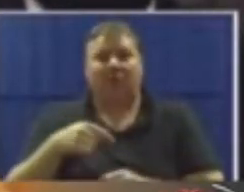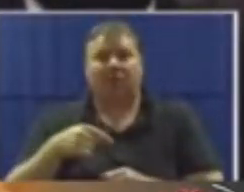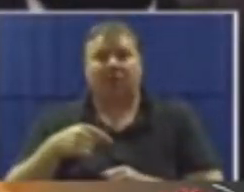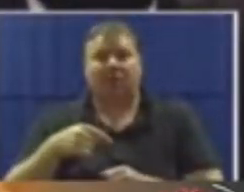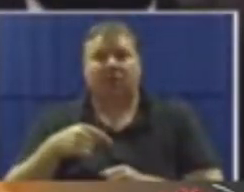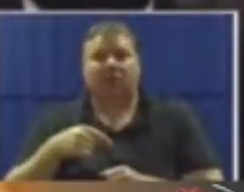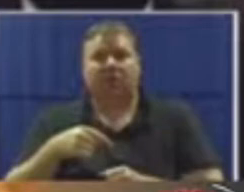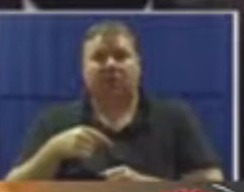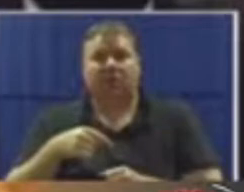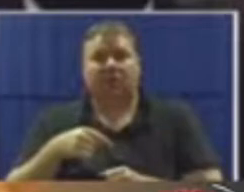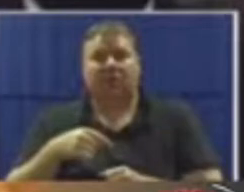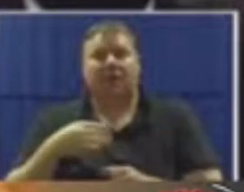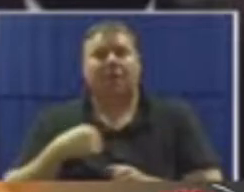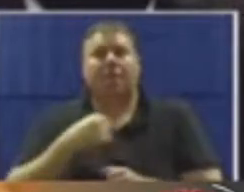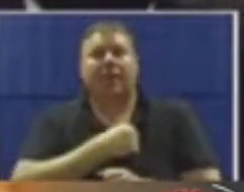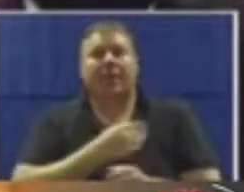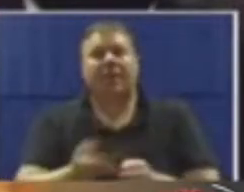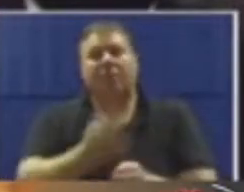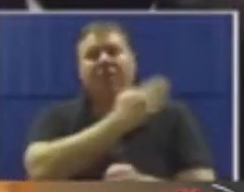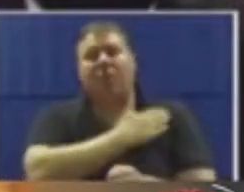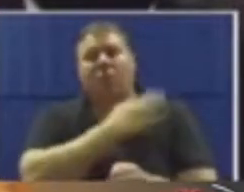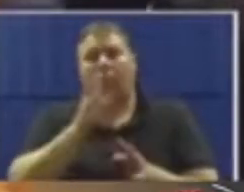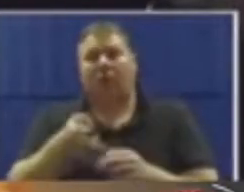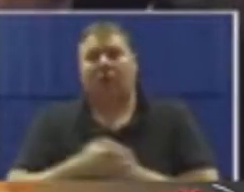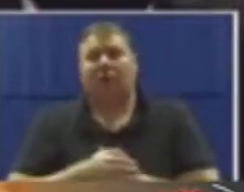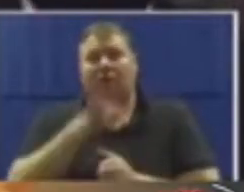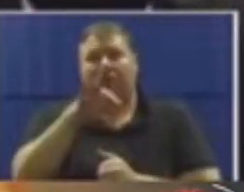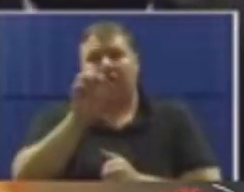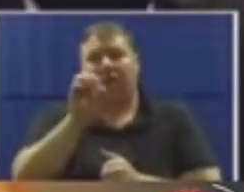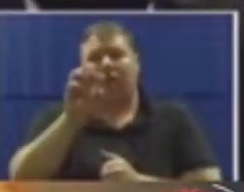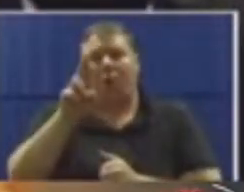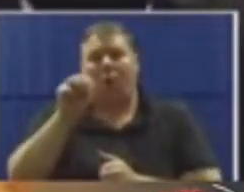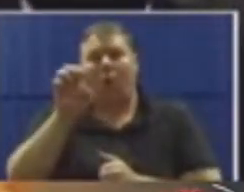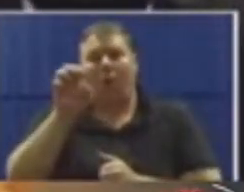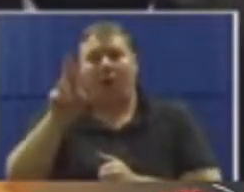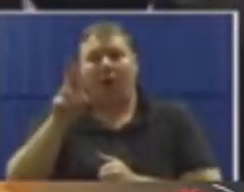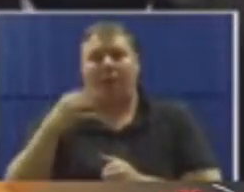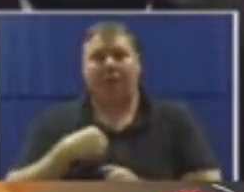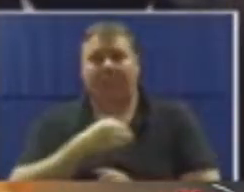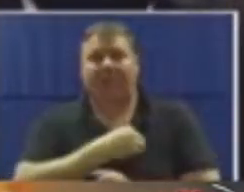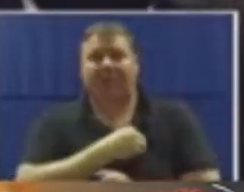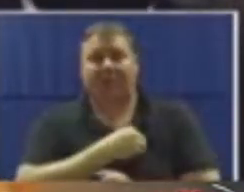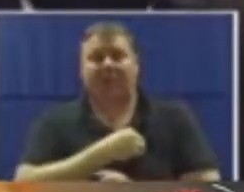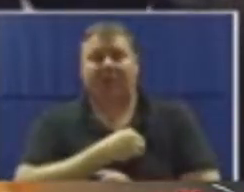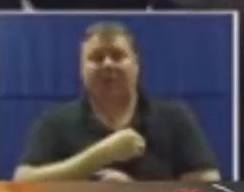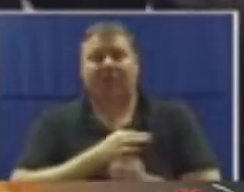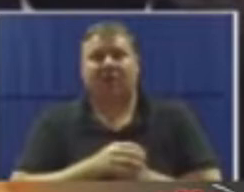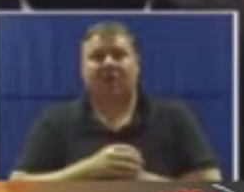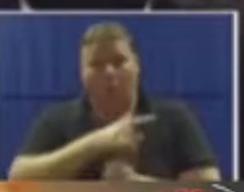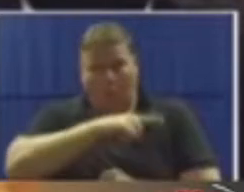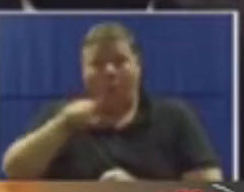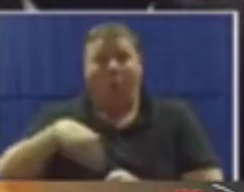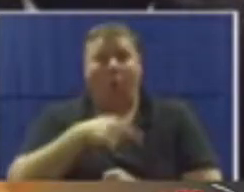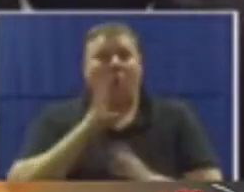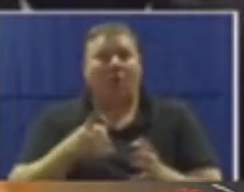members. Just remember that when we sometimes just refer to former members this and former members that. We're all going to become former members at some